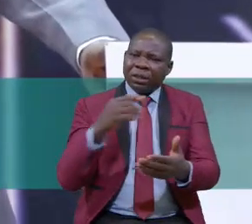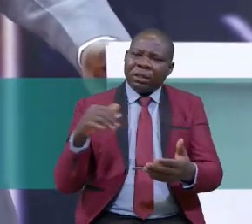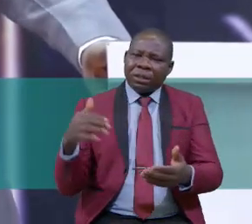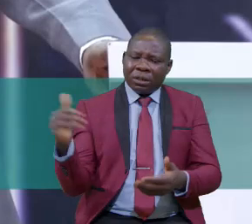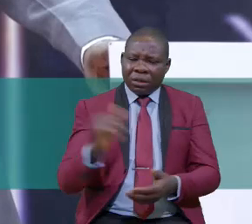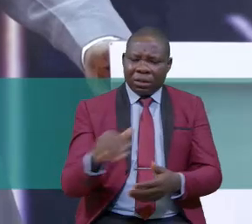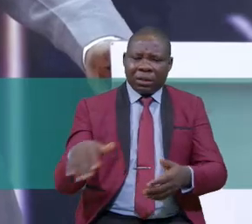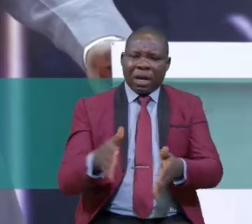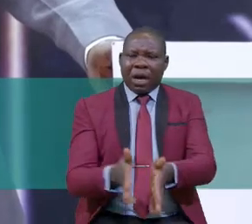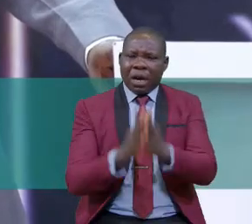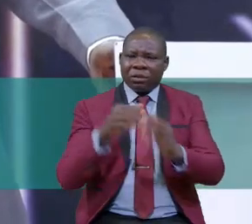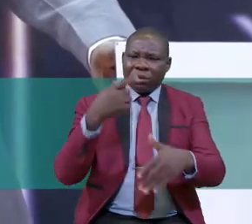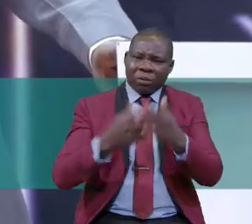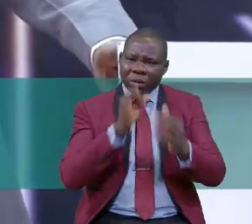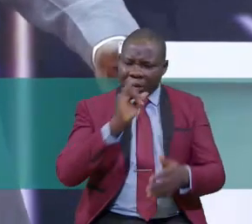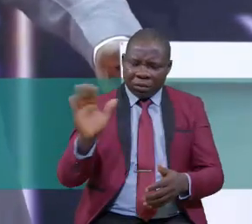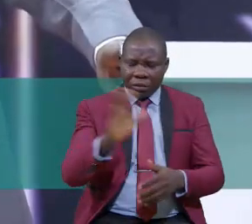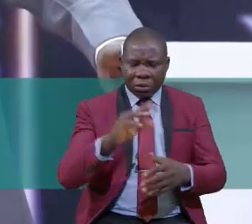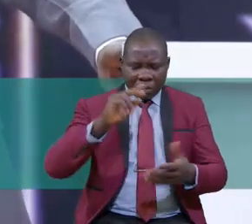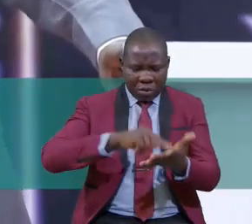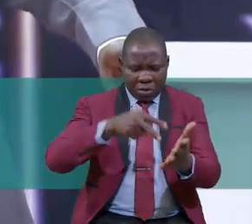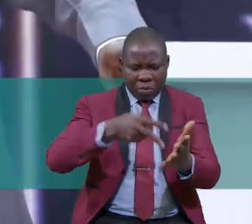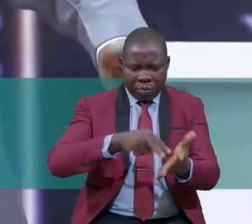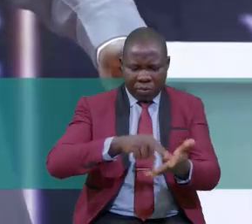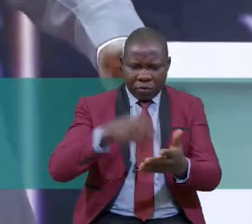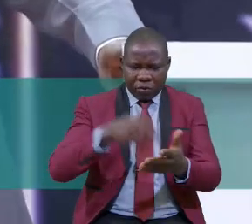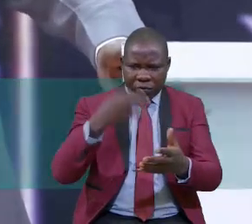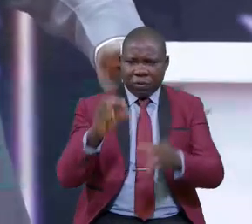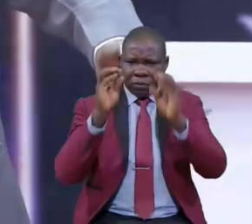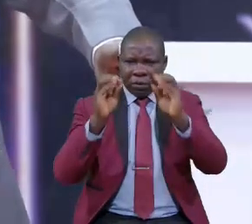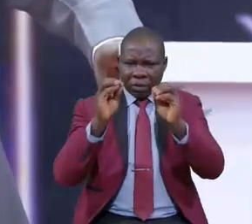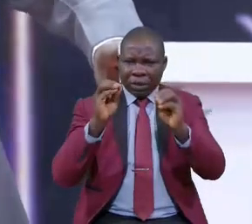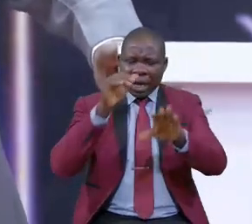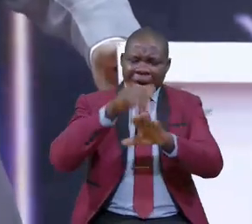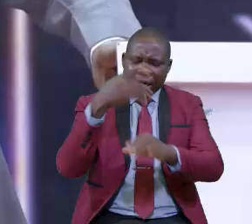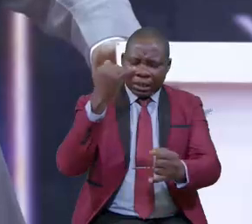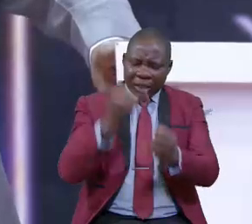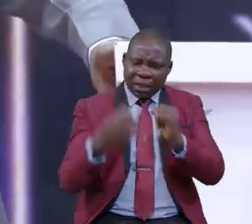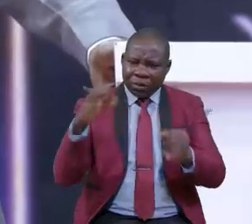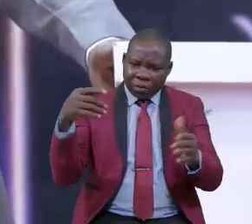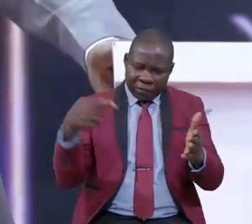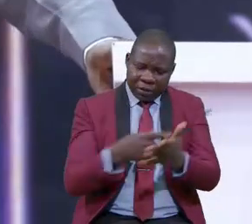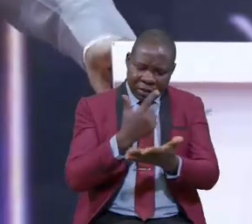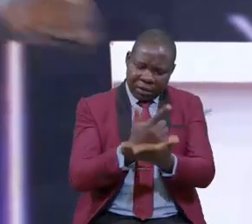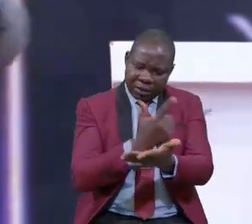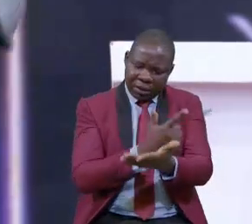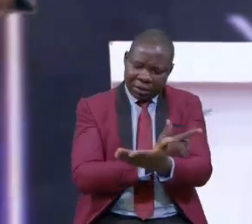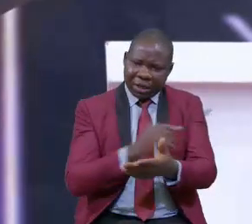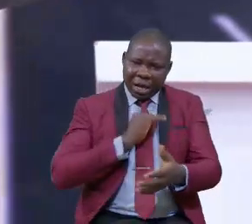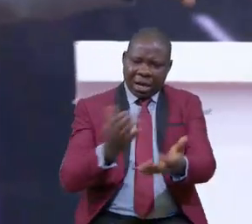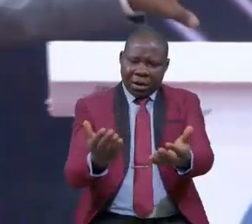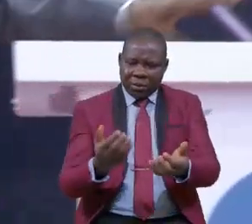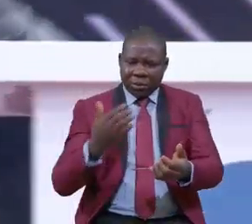I expect and I work for the student, my pupils, to get to this, to understand this.